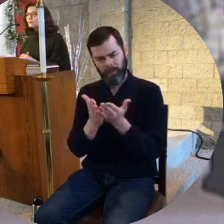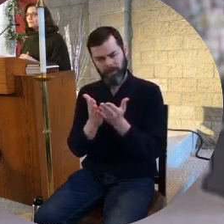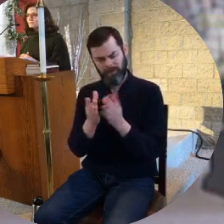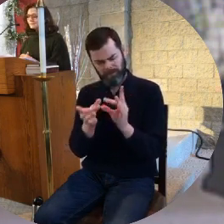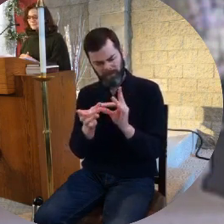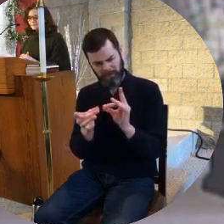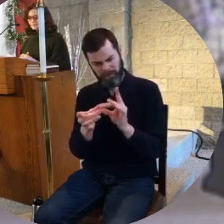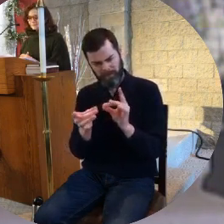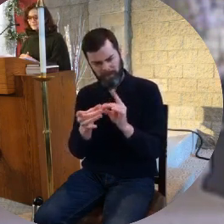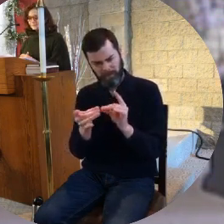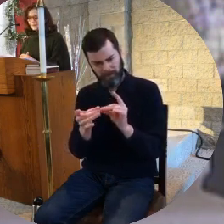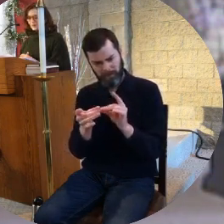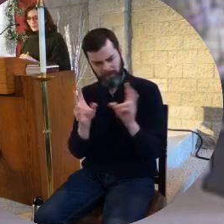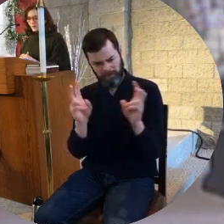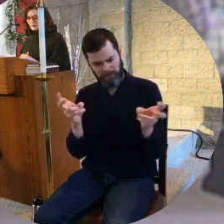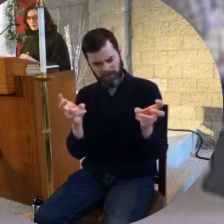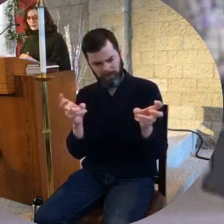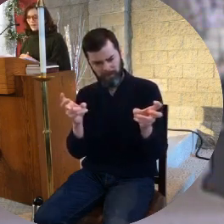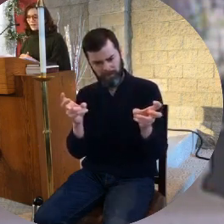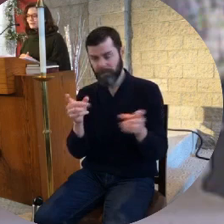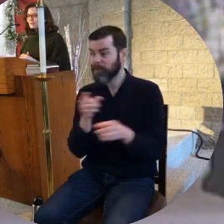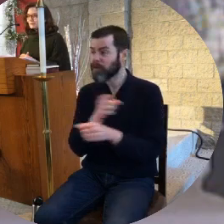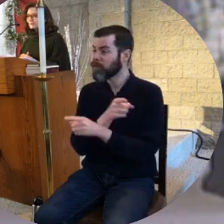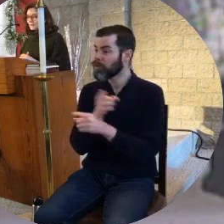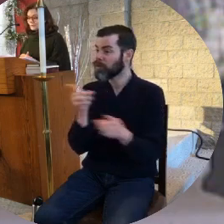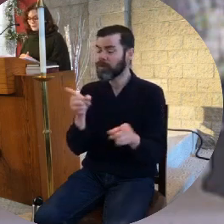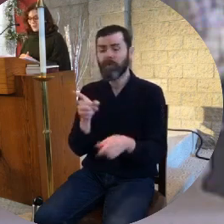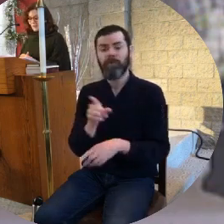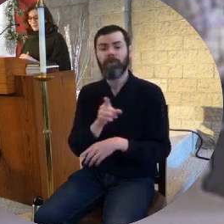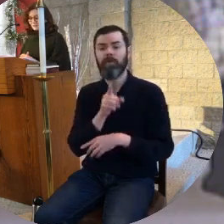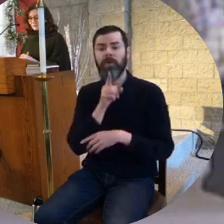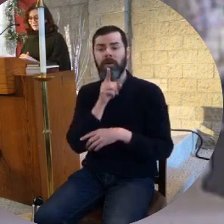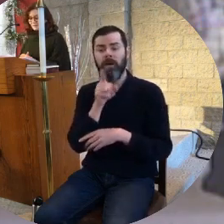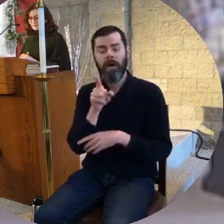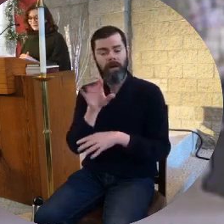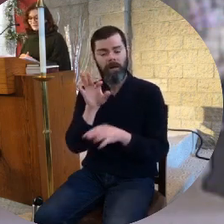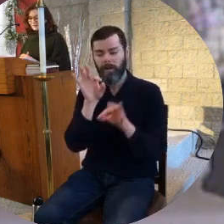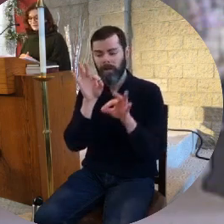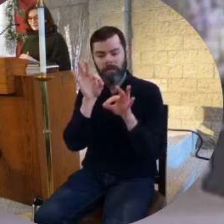You are the prodigal child who's lost your way.